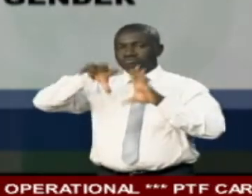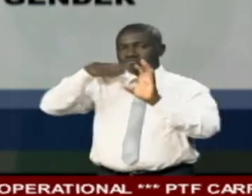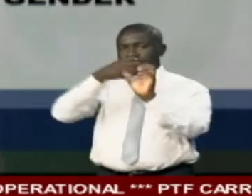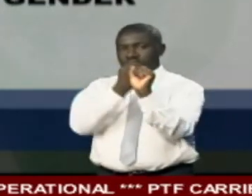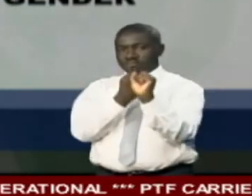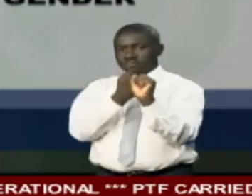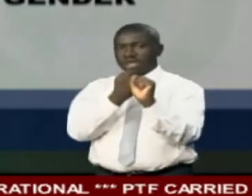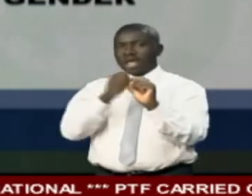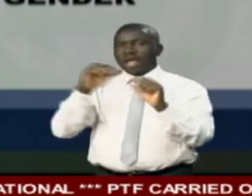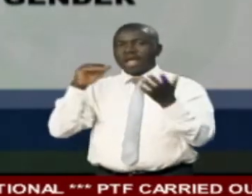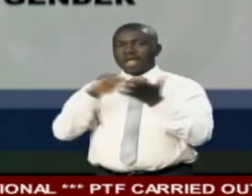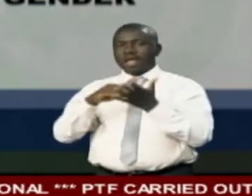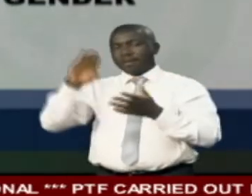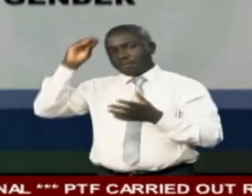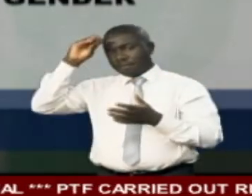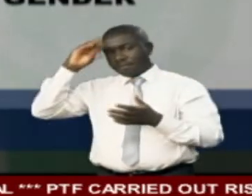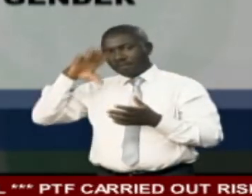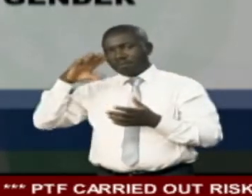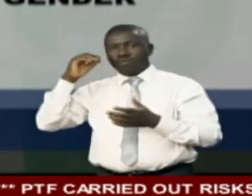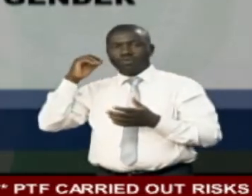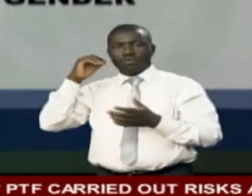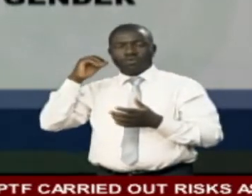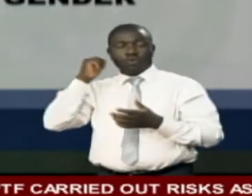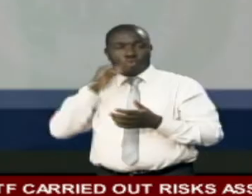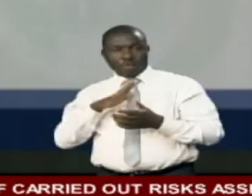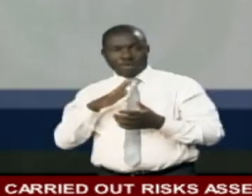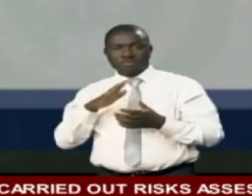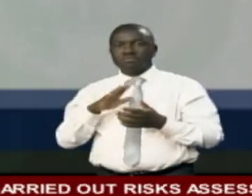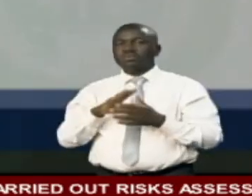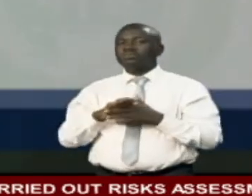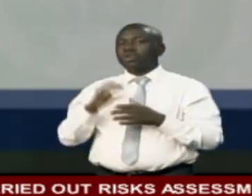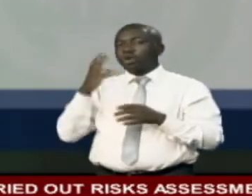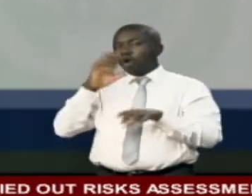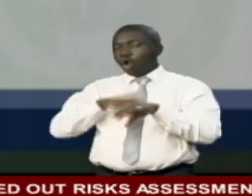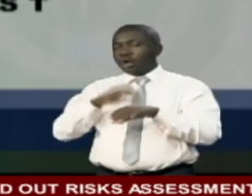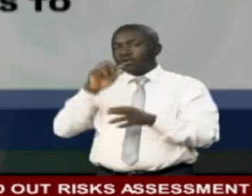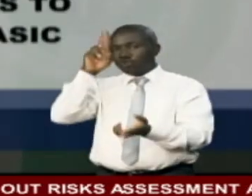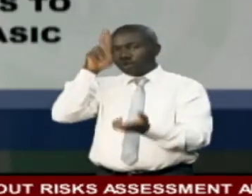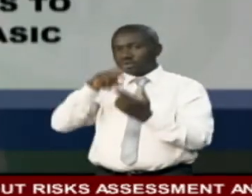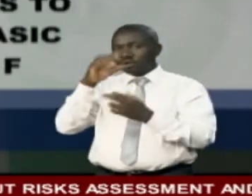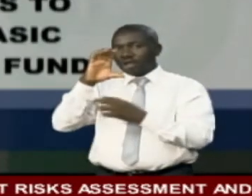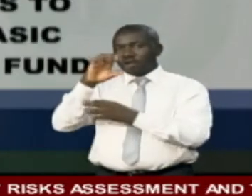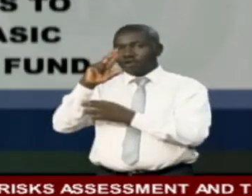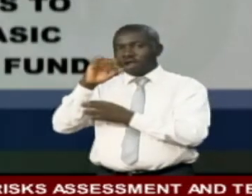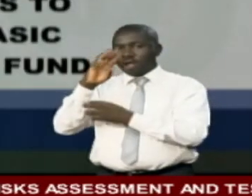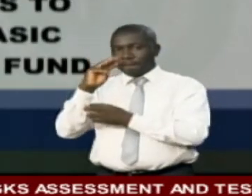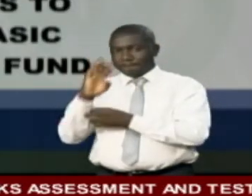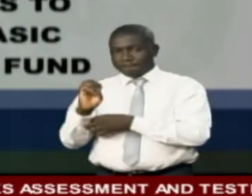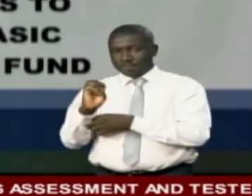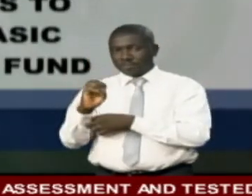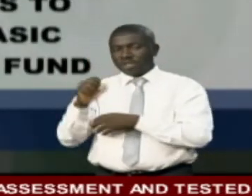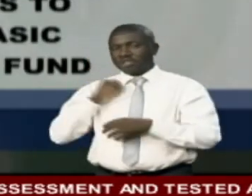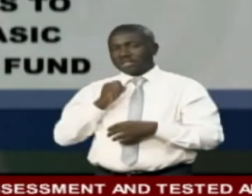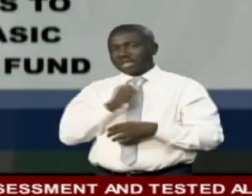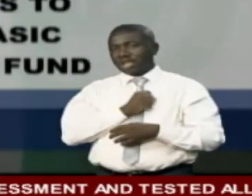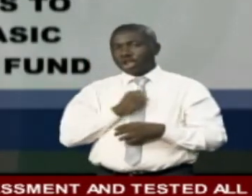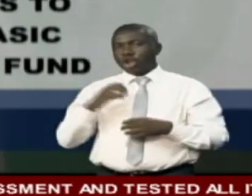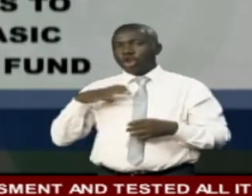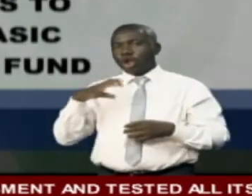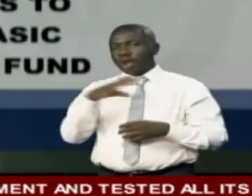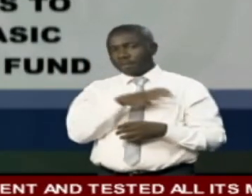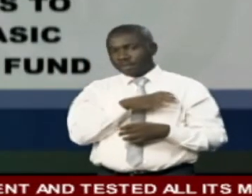commitment to the earlier state of emergency declared on the crime. The forum is in consultation with the Senate Health Committee and